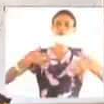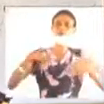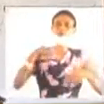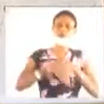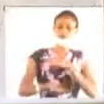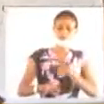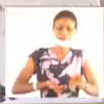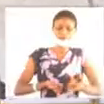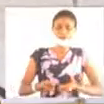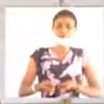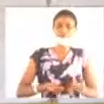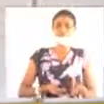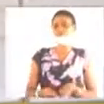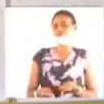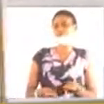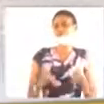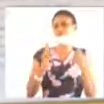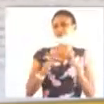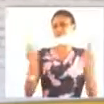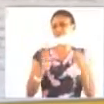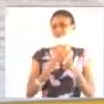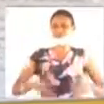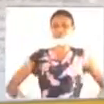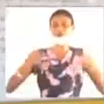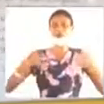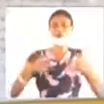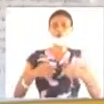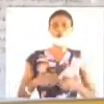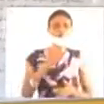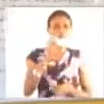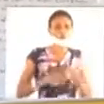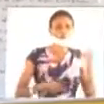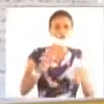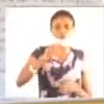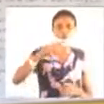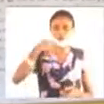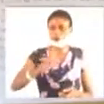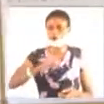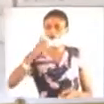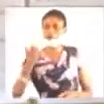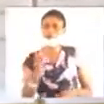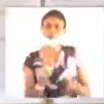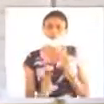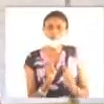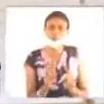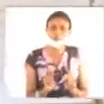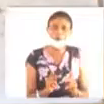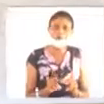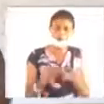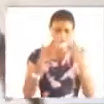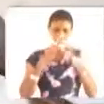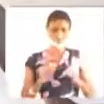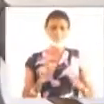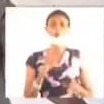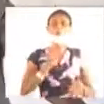Another point to also consider in the attitude is that they are easily aggressive or